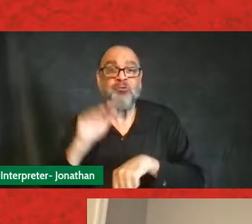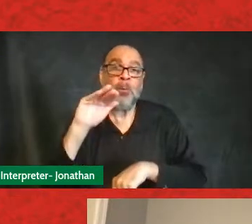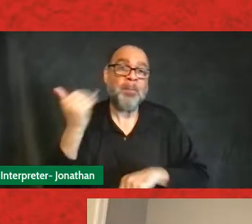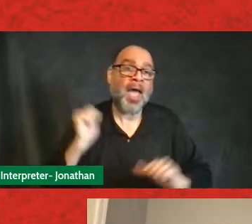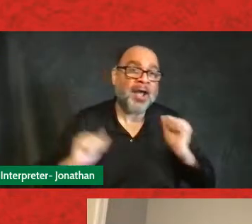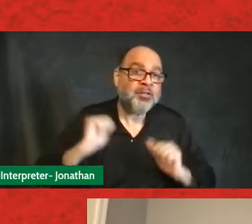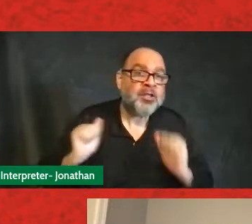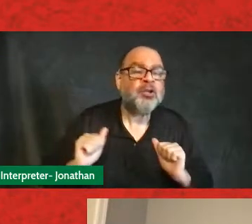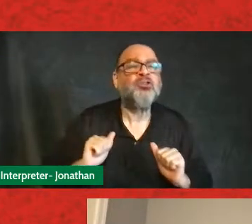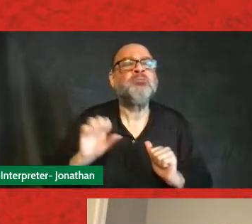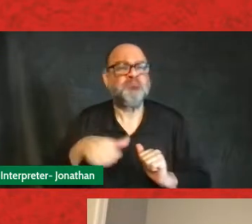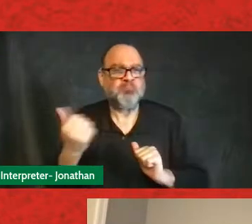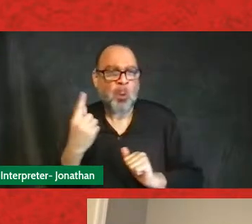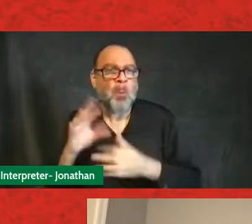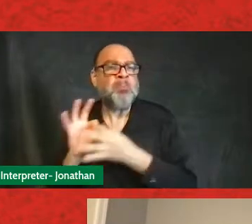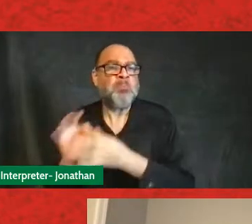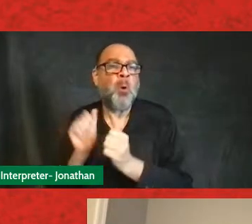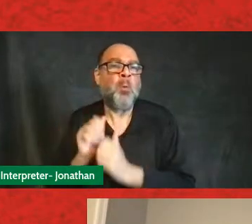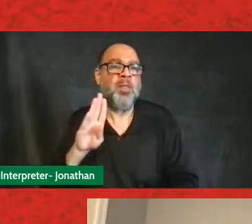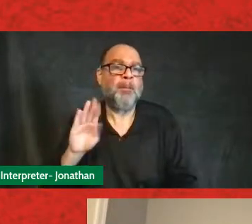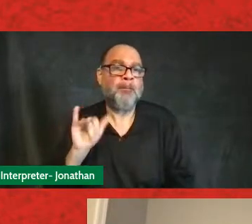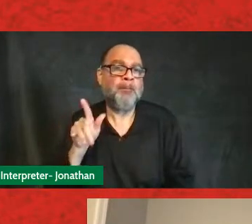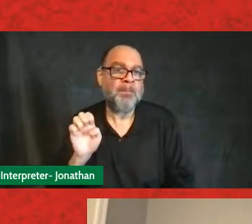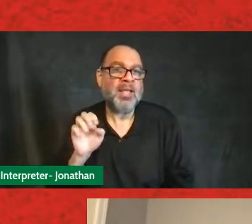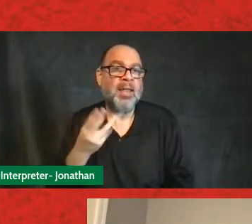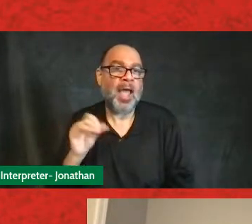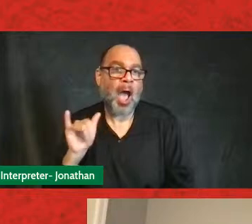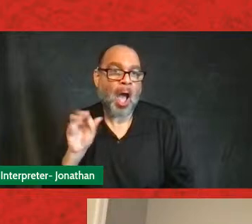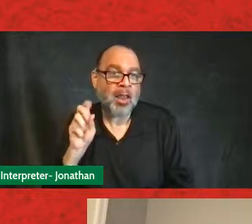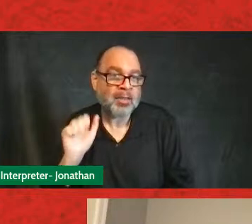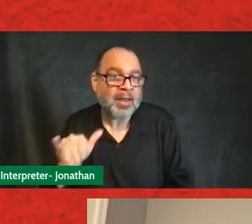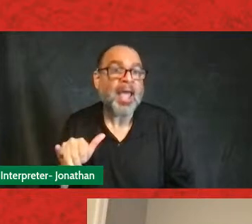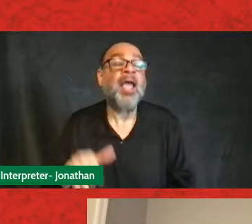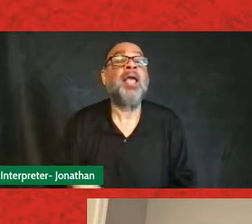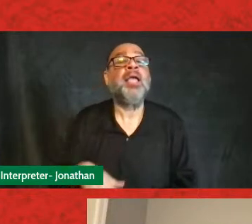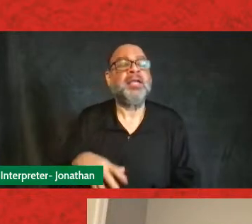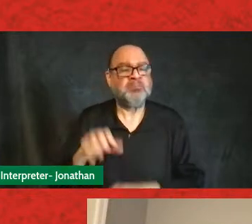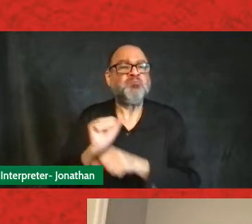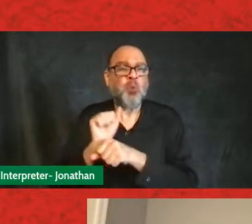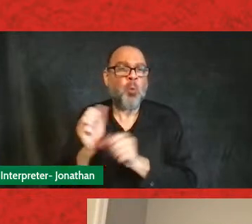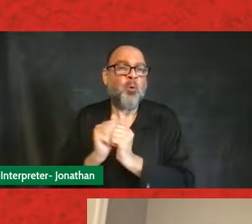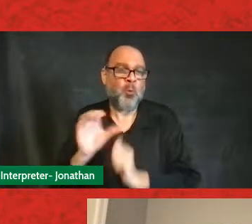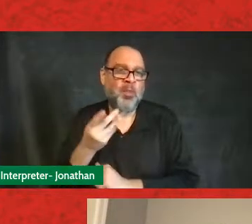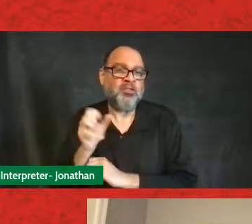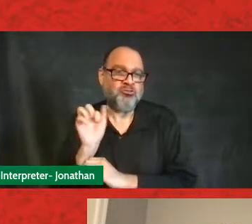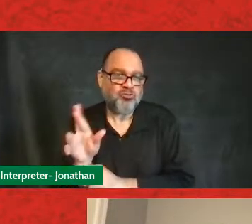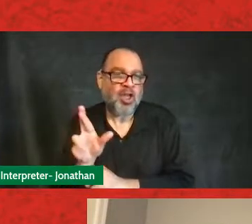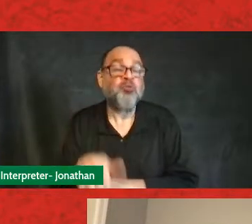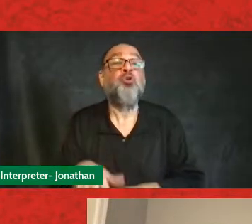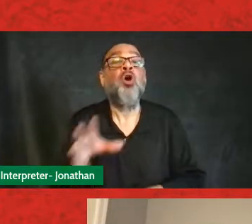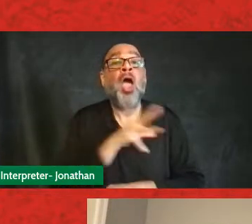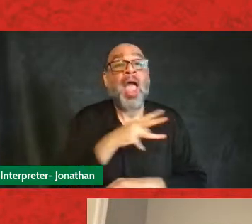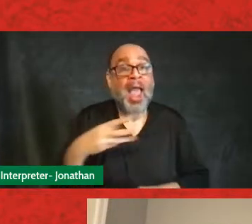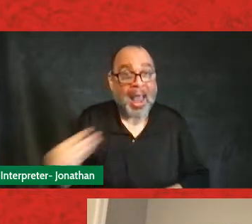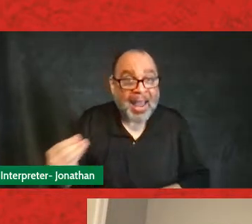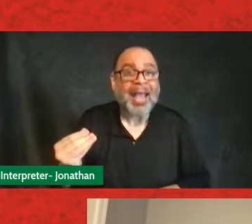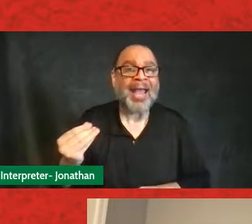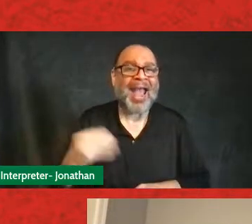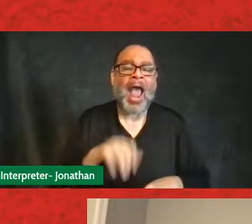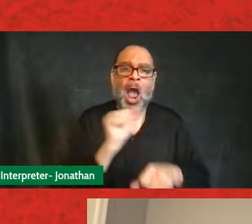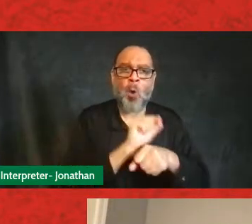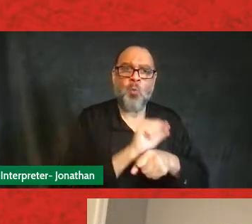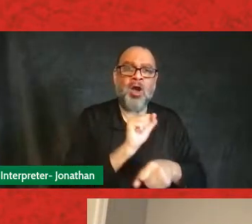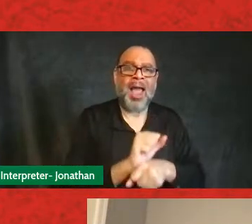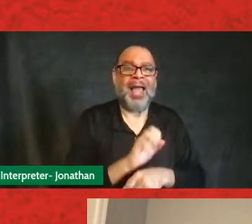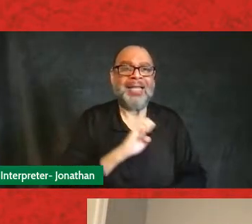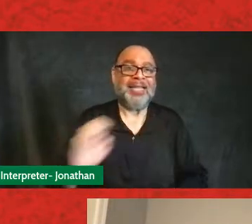Billie Holiday Theater, The Vanish, site-specific, Skeleton Crew at Chester Theater Company, and In the Belly Funeral at 59 East 59th